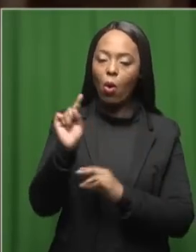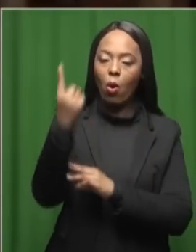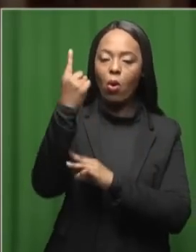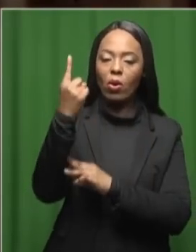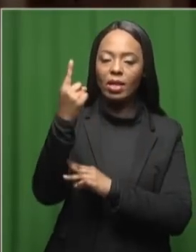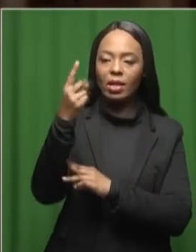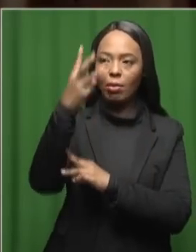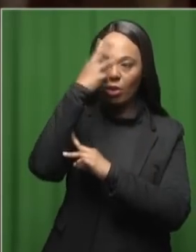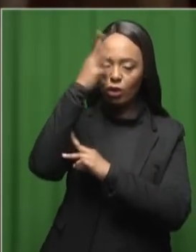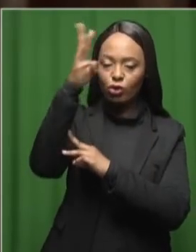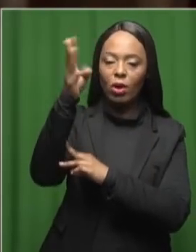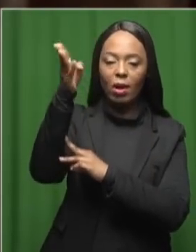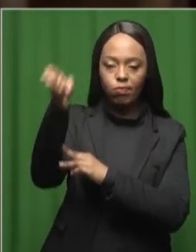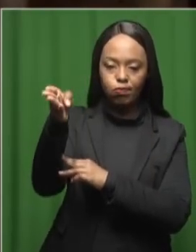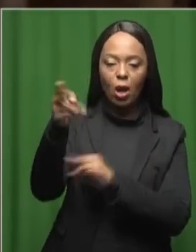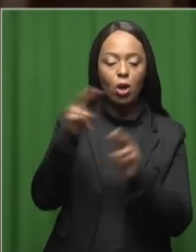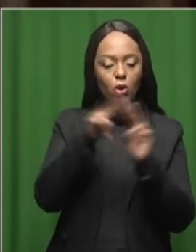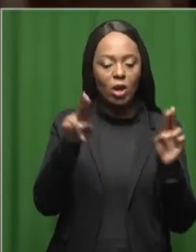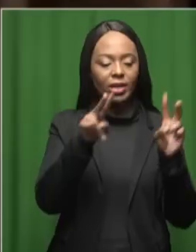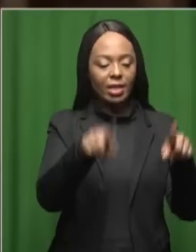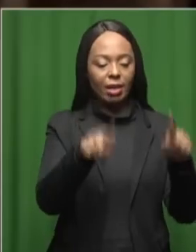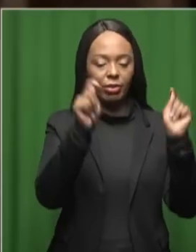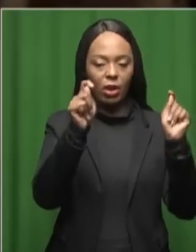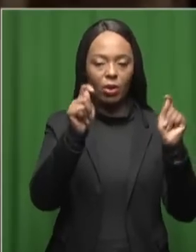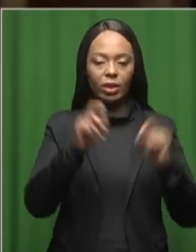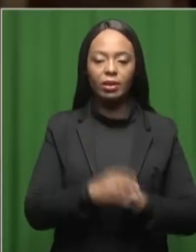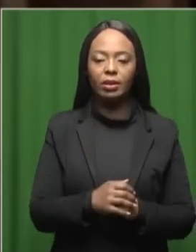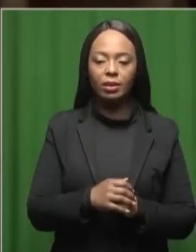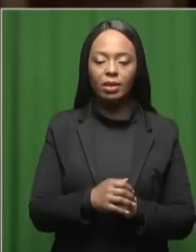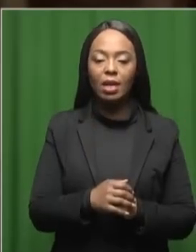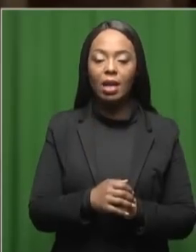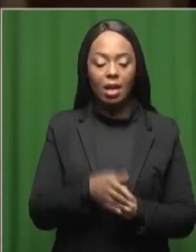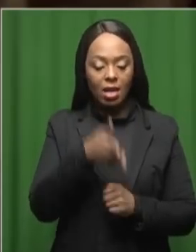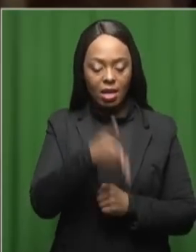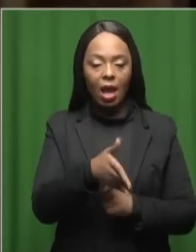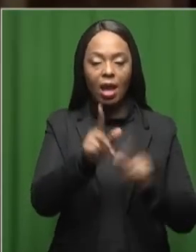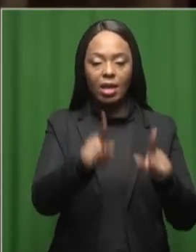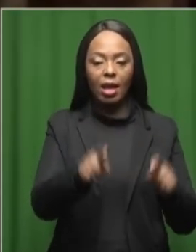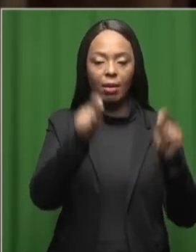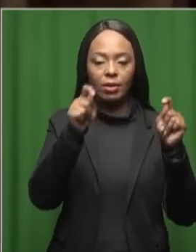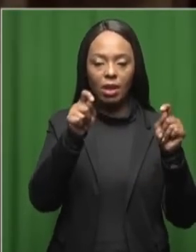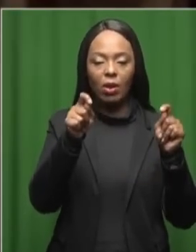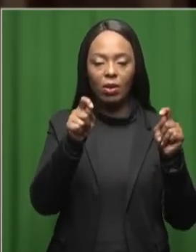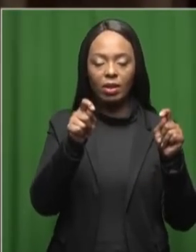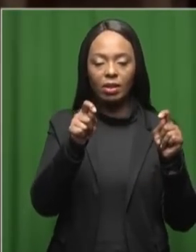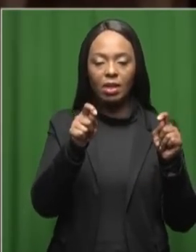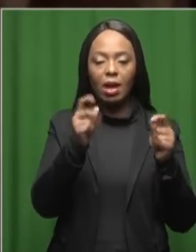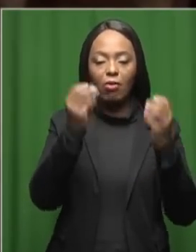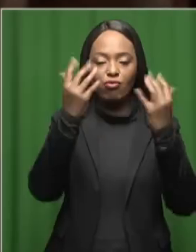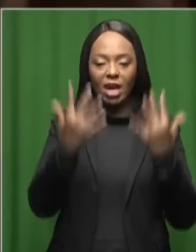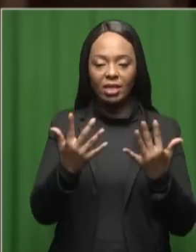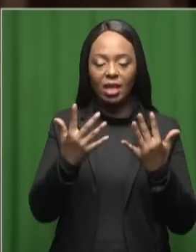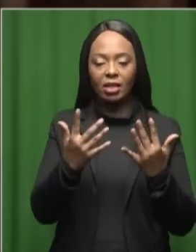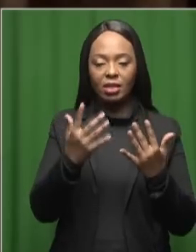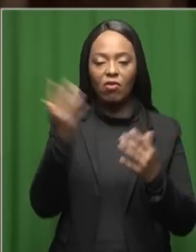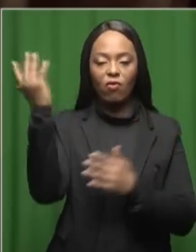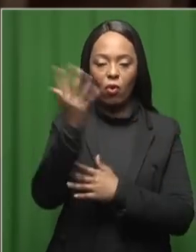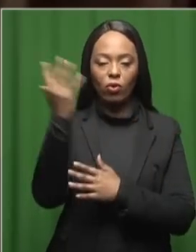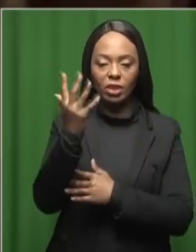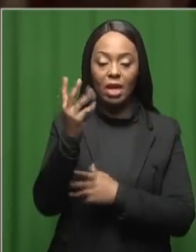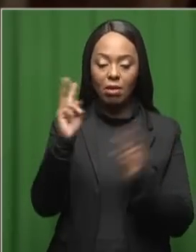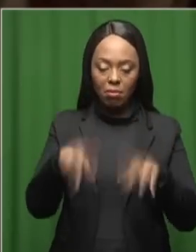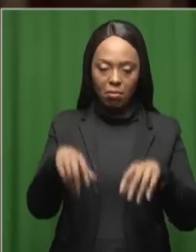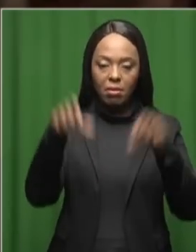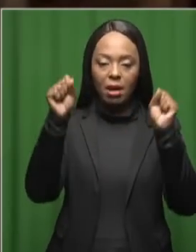in Pretoria, not in Cape Town. And as I'm here in Cape Town for the budget vote, there is load shedding